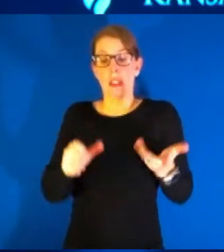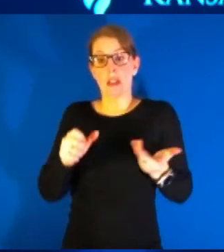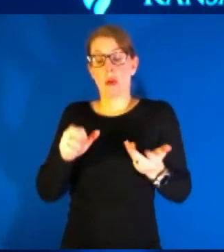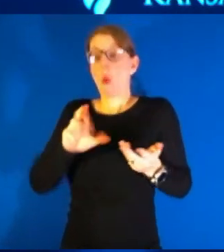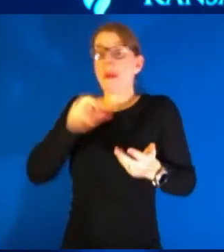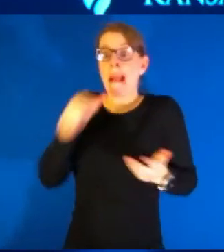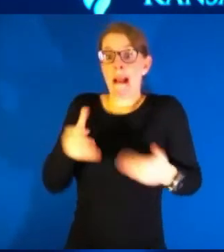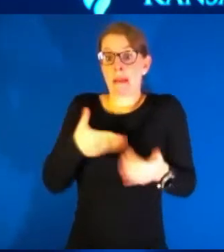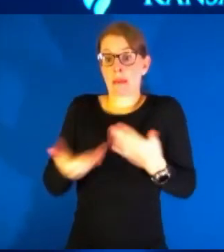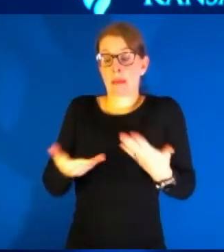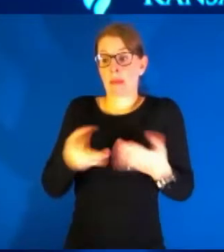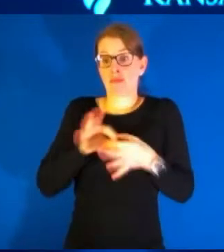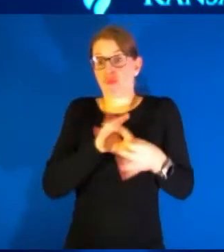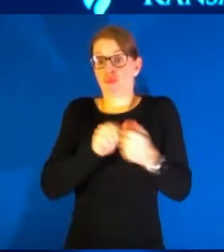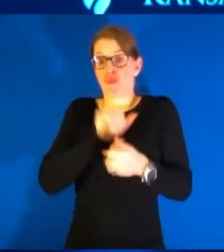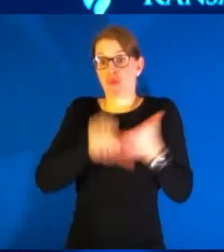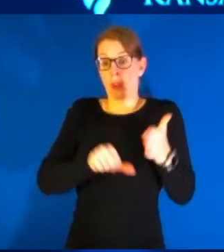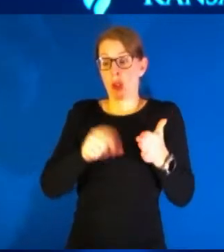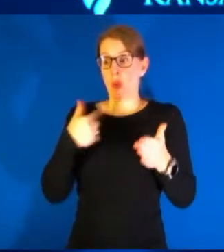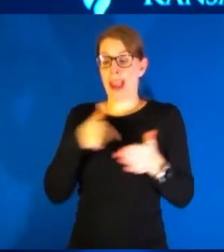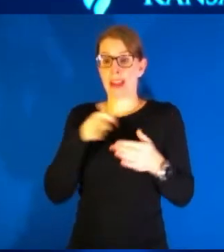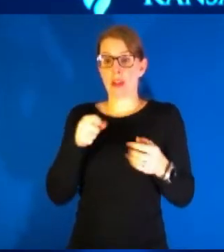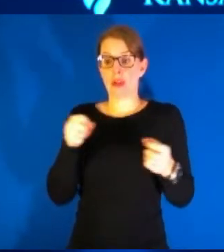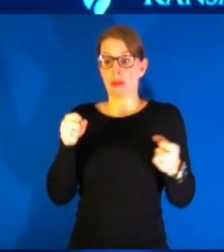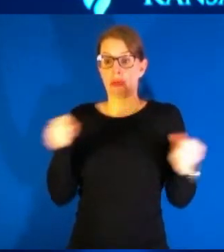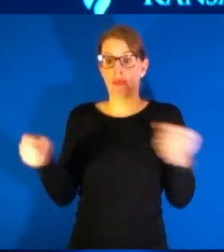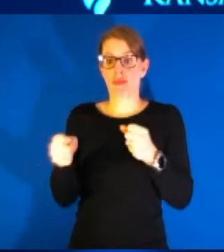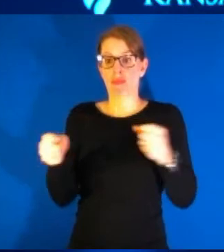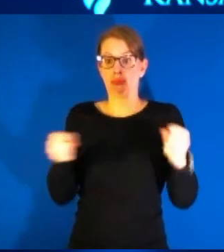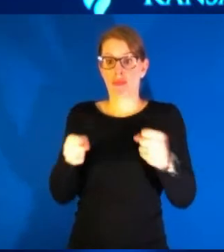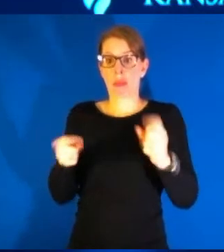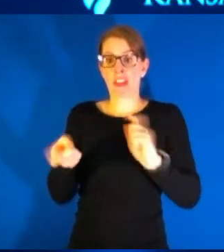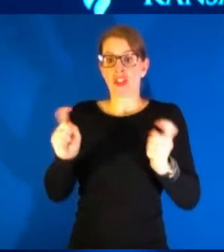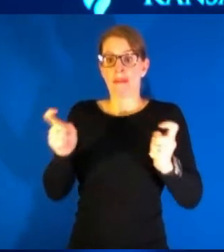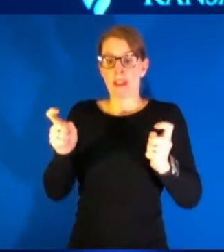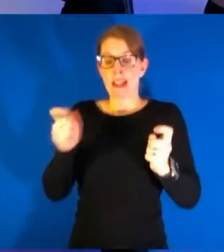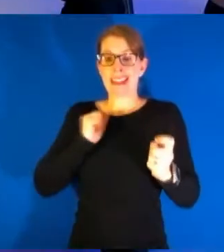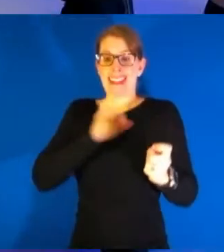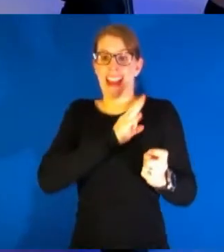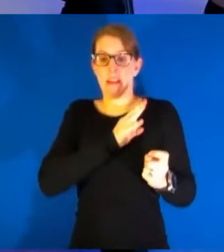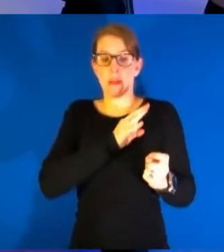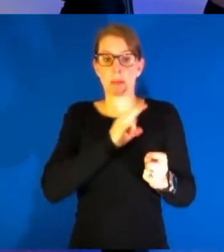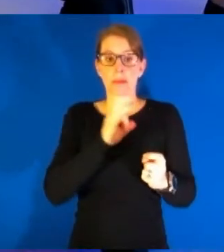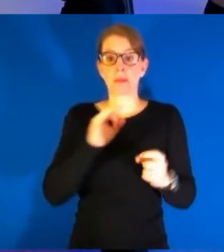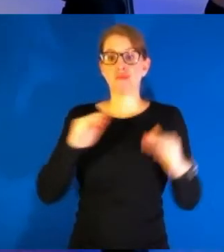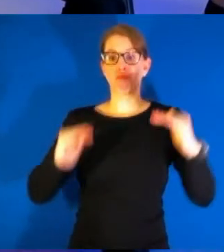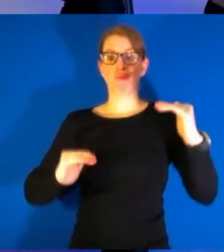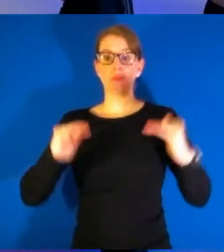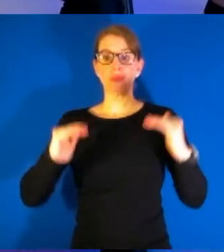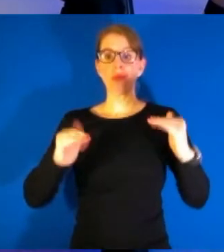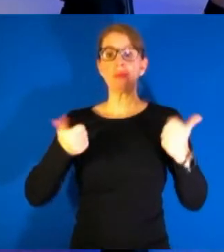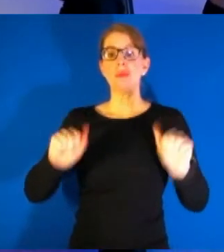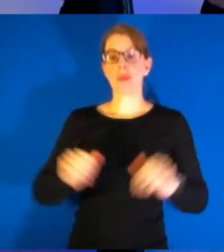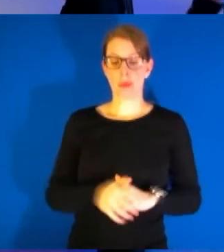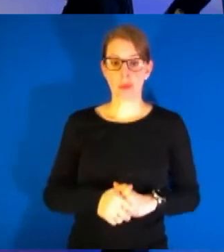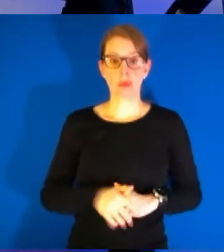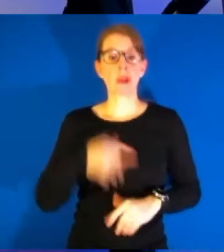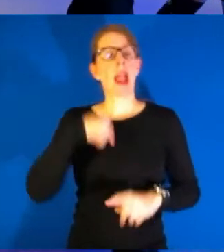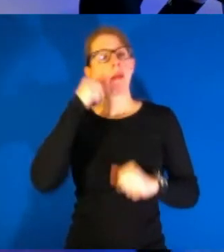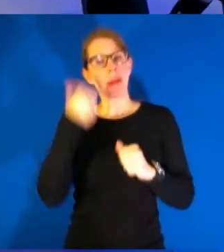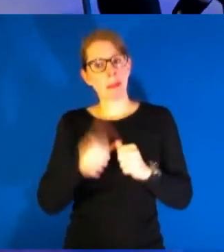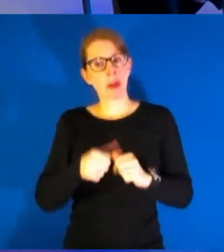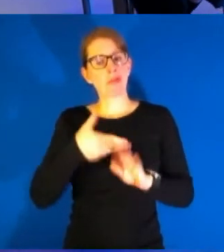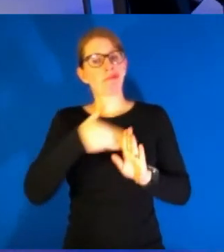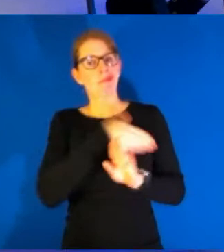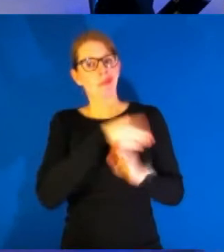our man resources around all over the hospital. So that's a full balancing act. Yeah, And I really. remember when we first talked at the start of